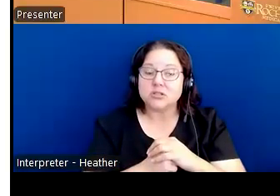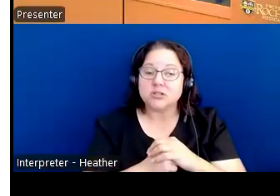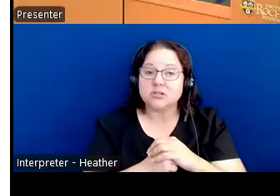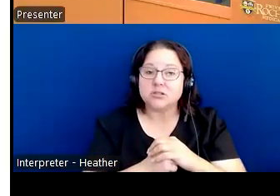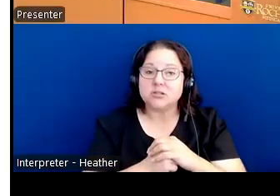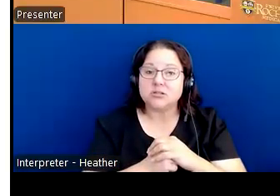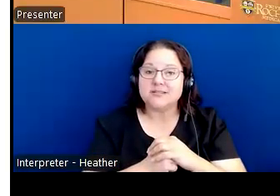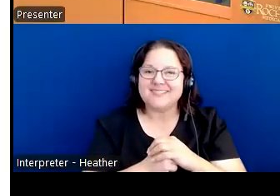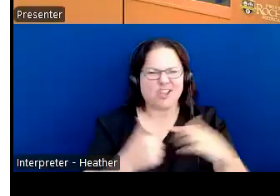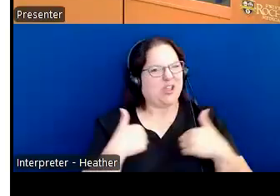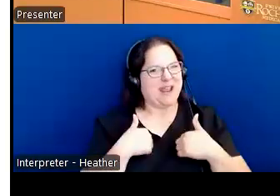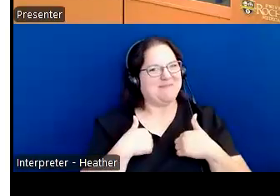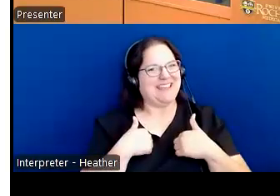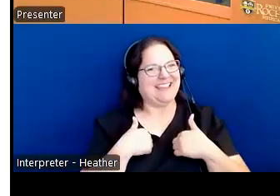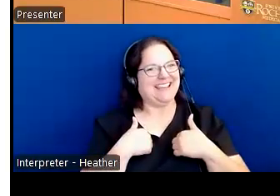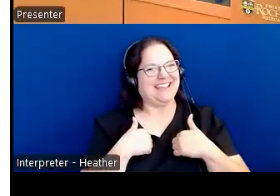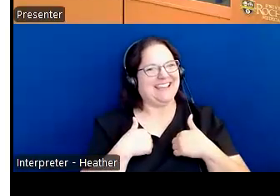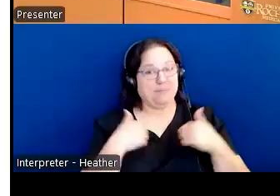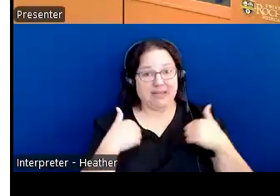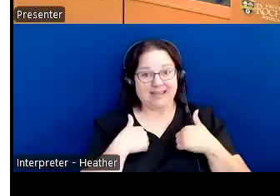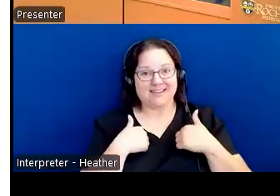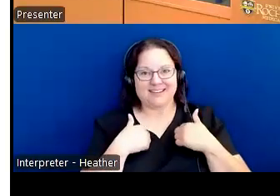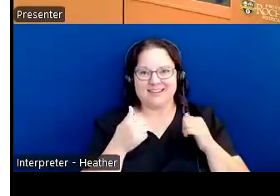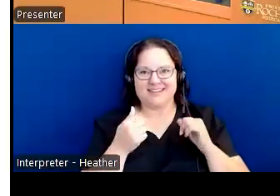You're pointing to me. Oh.